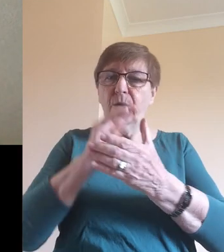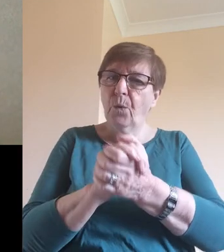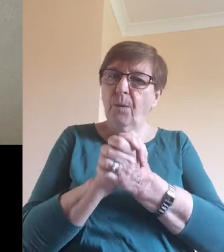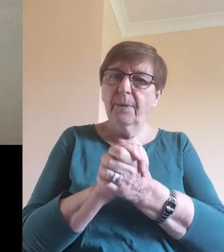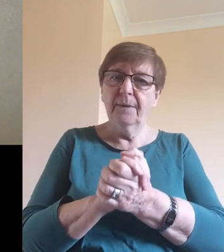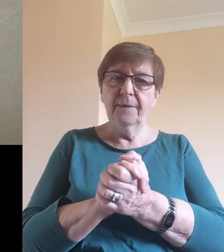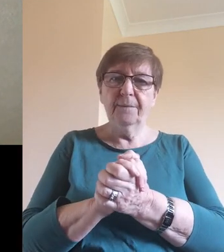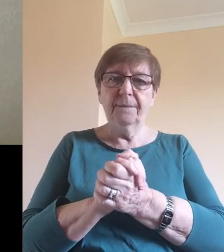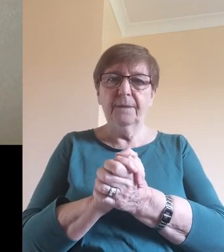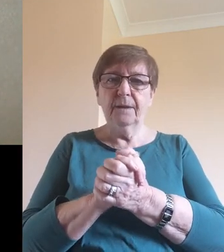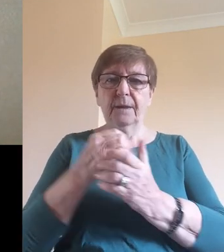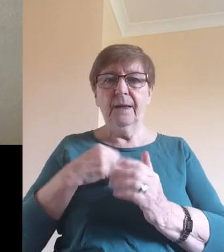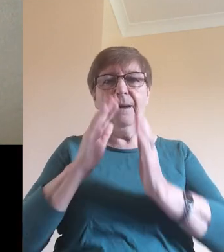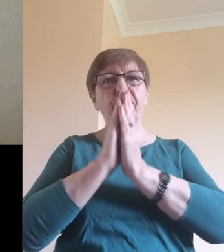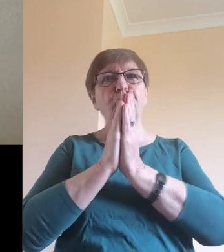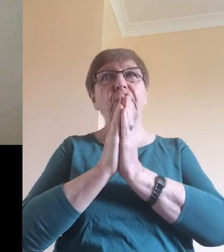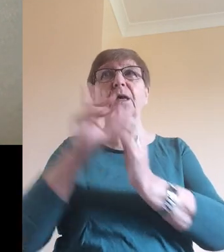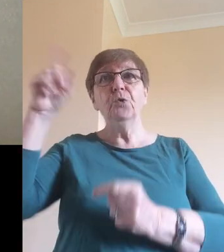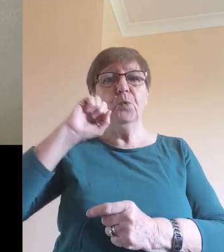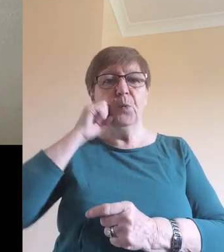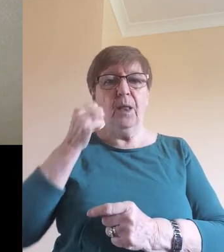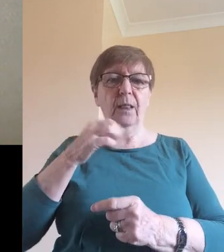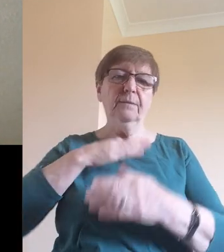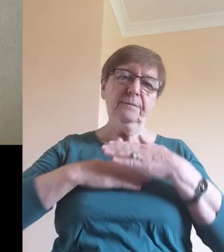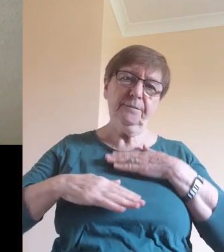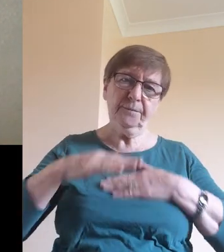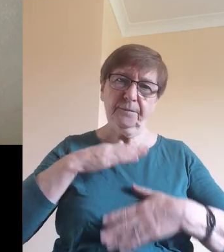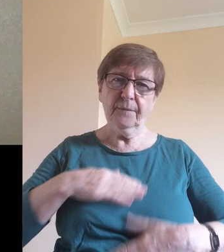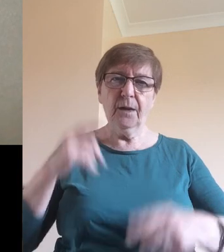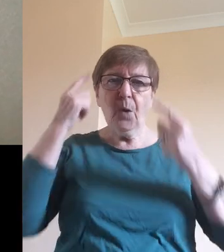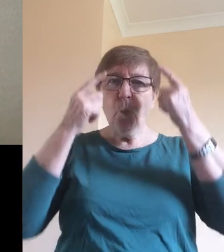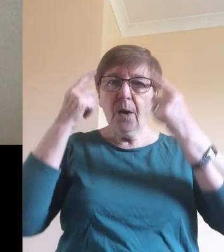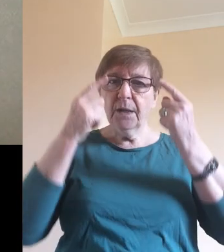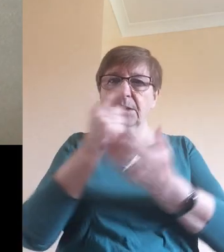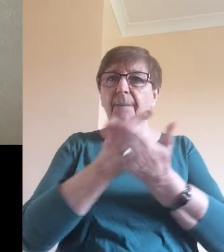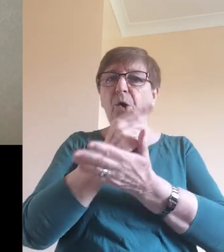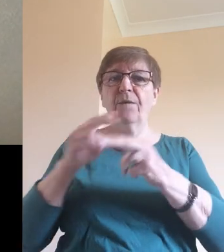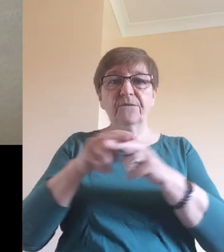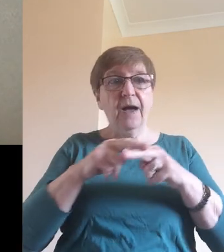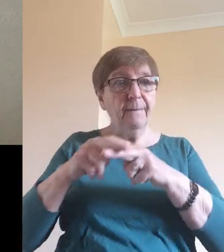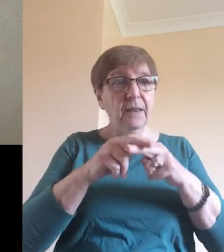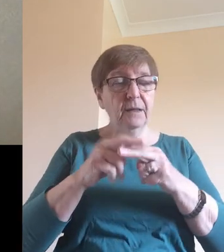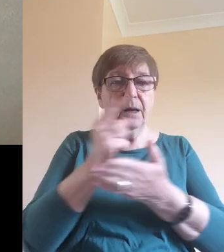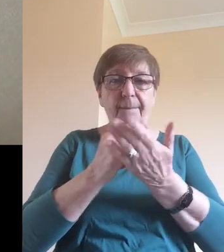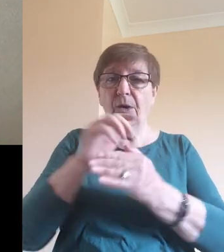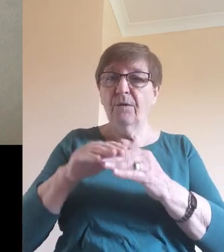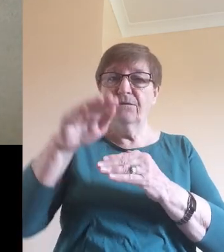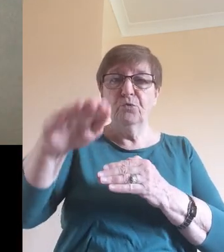I pray that you would ease her worries, worries about the family, worries about the future.